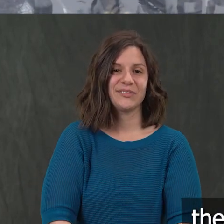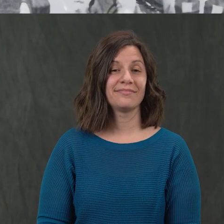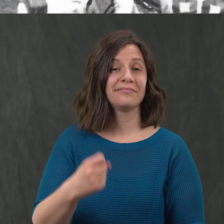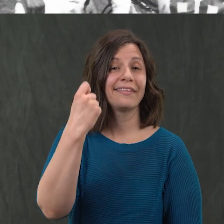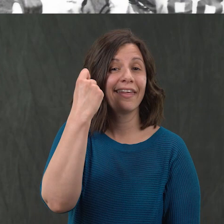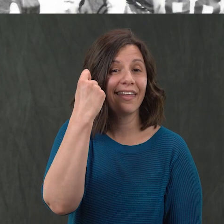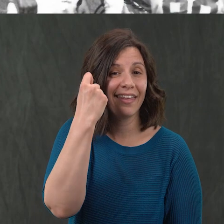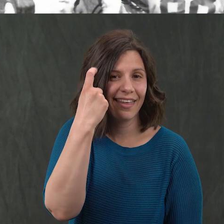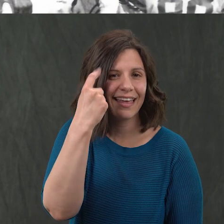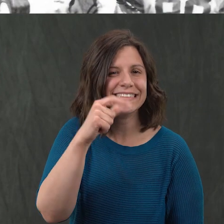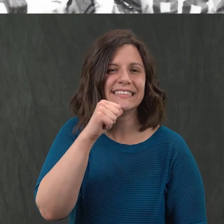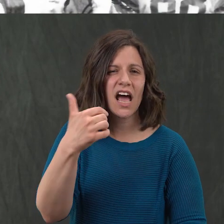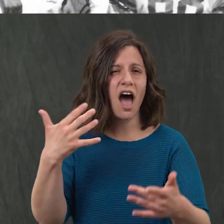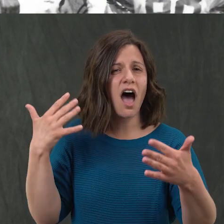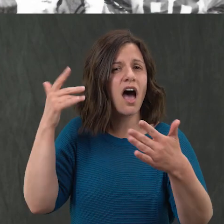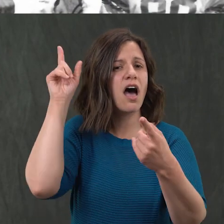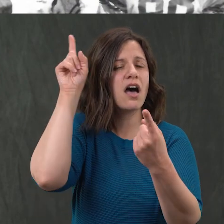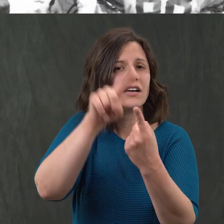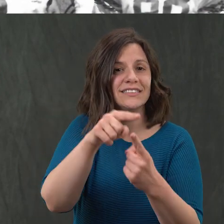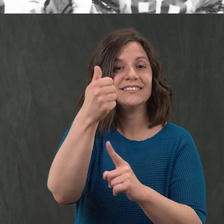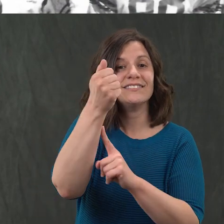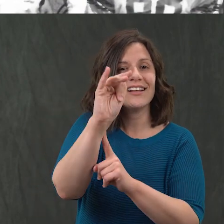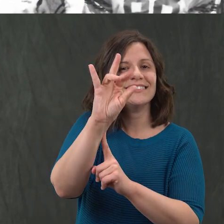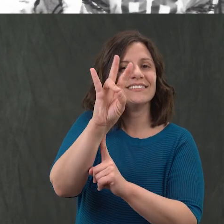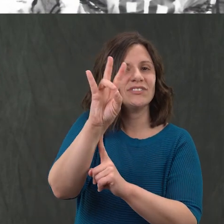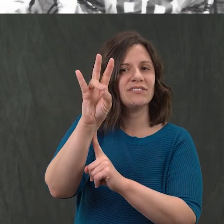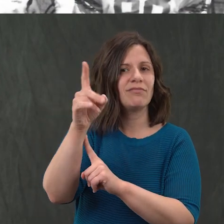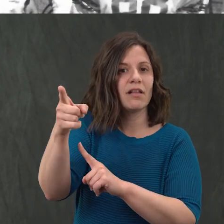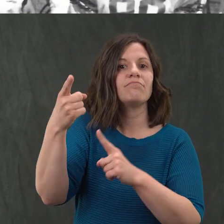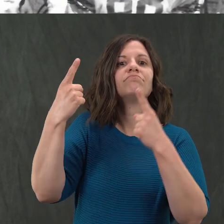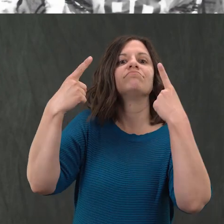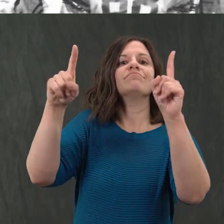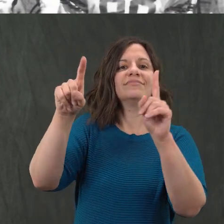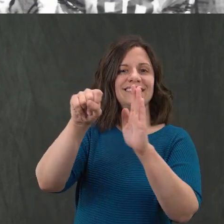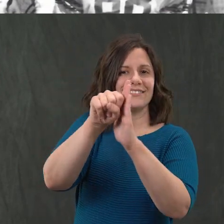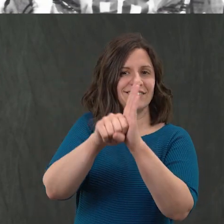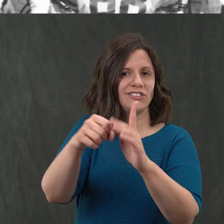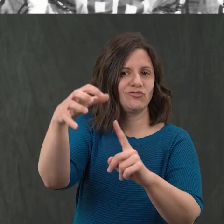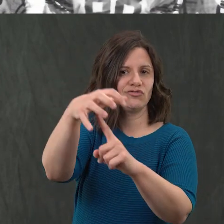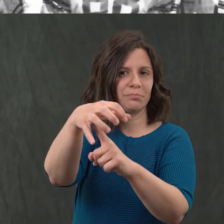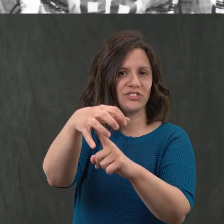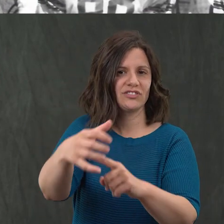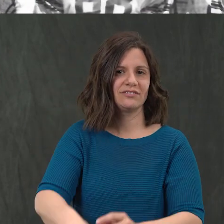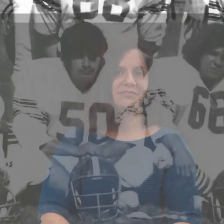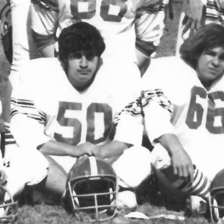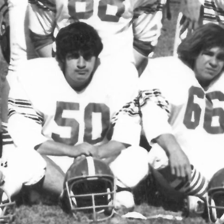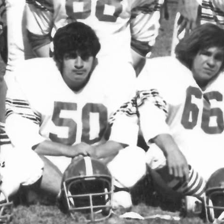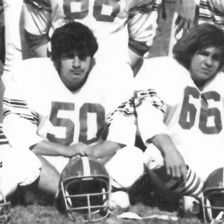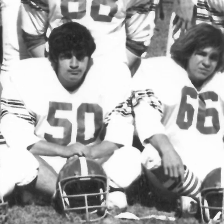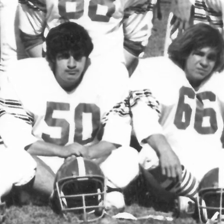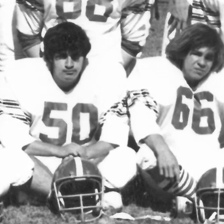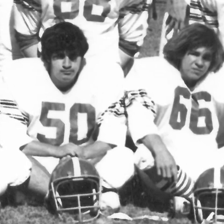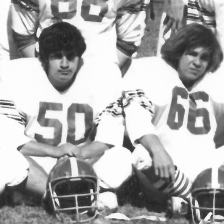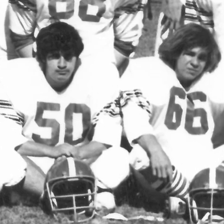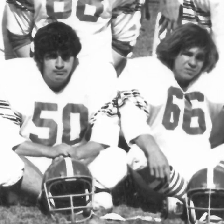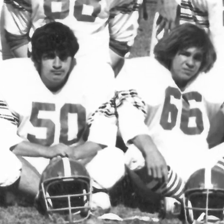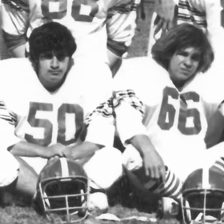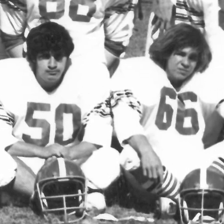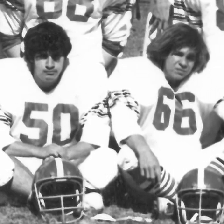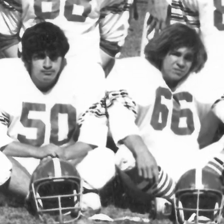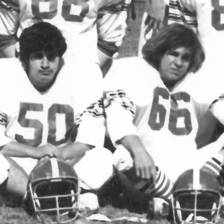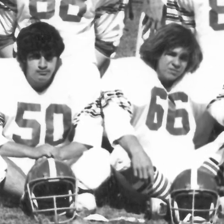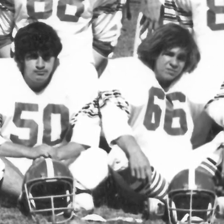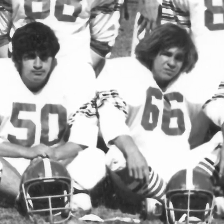football team. It wasn't until 1977, however, that they went to the state championship. News article with the headline, Finally,